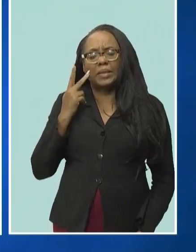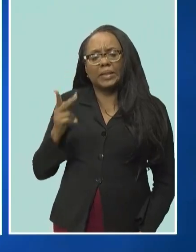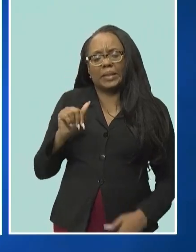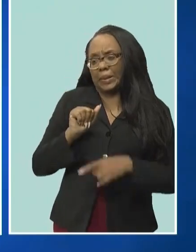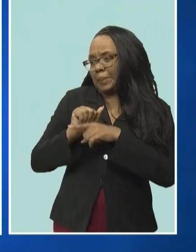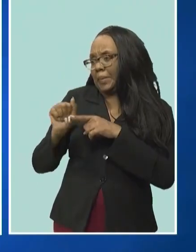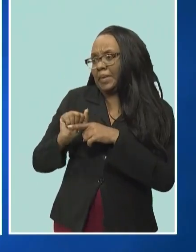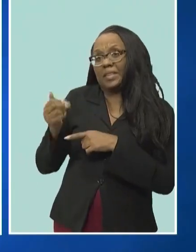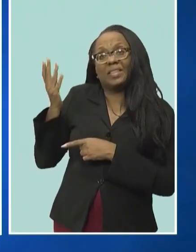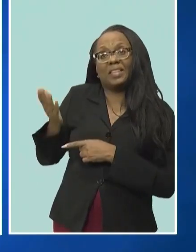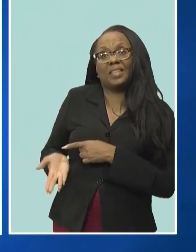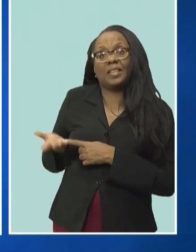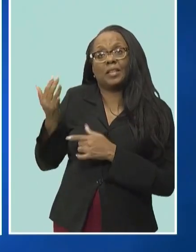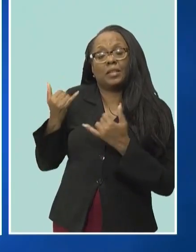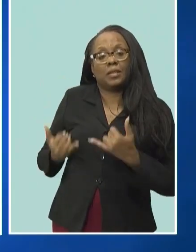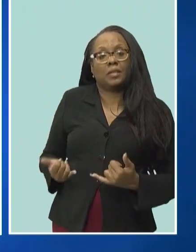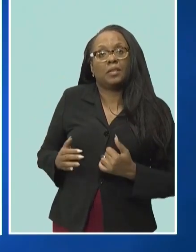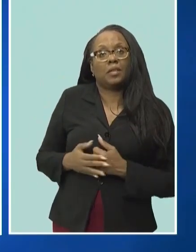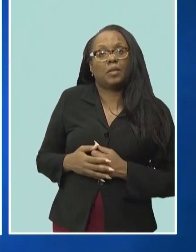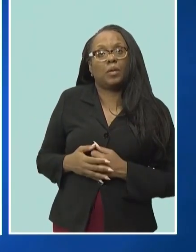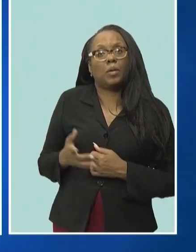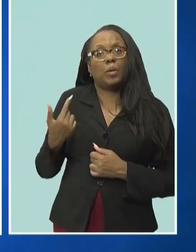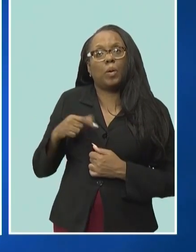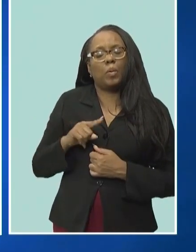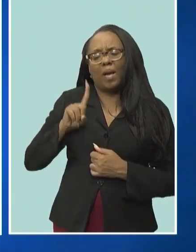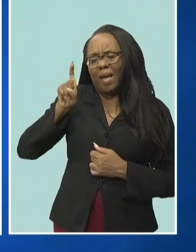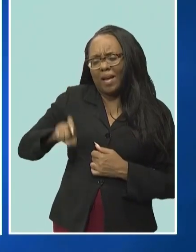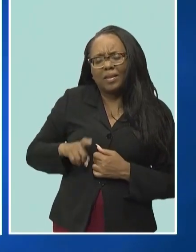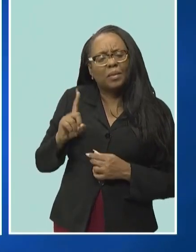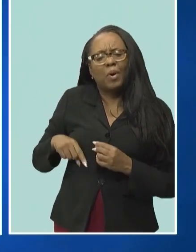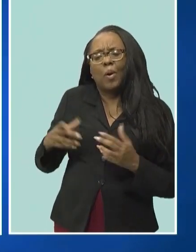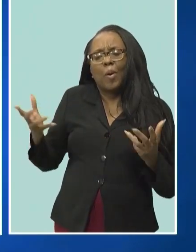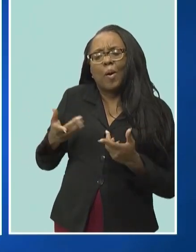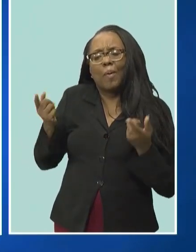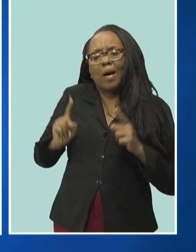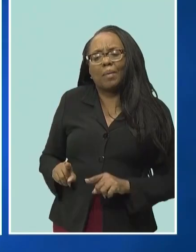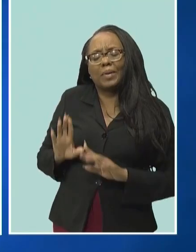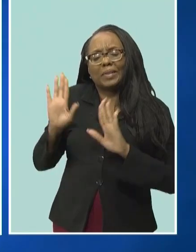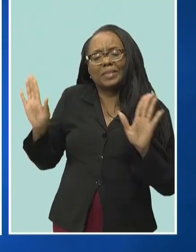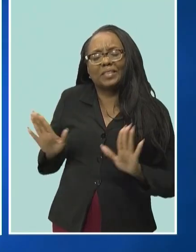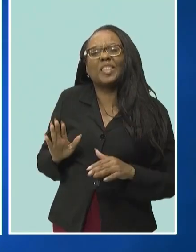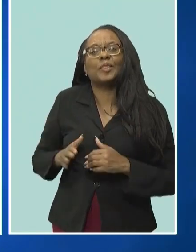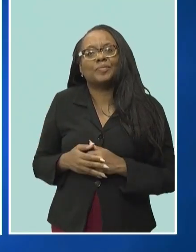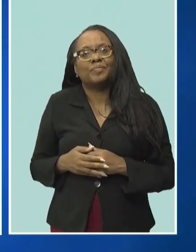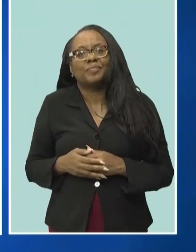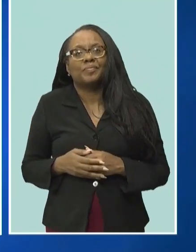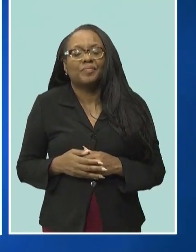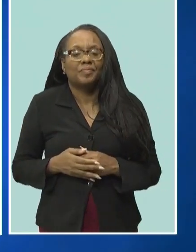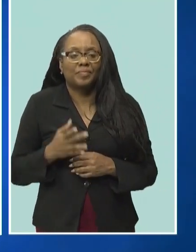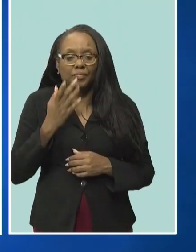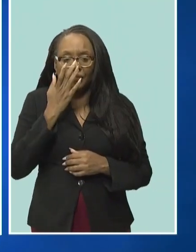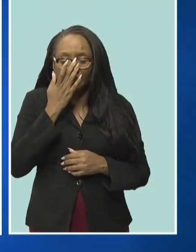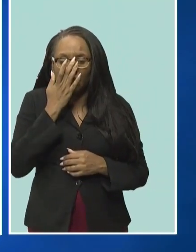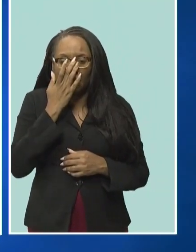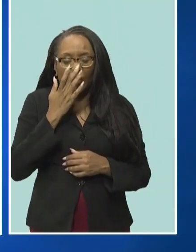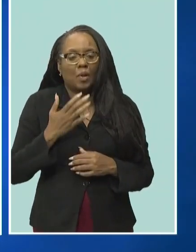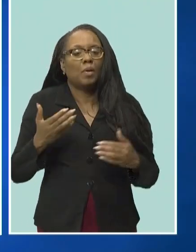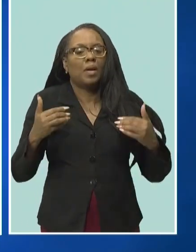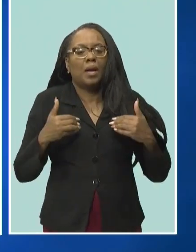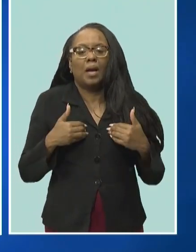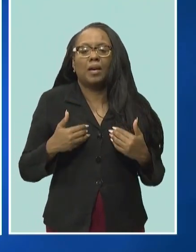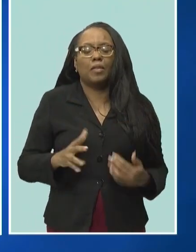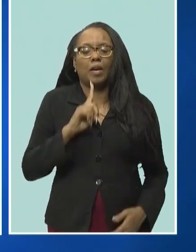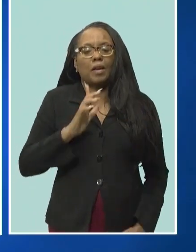chorale's executive, Sharon Lynch, on what we could expect on Sunday. We have some of course, some classical type